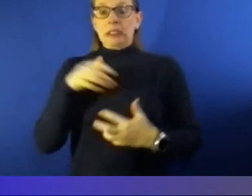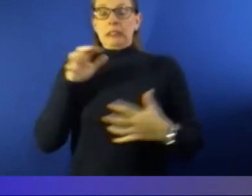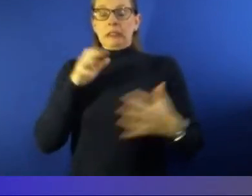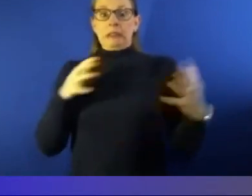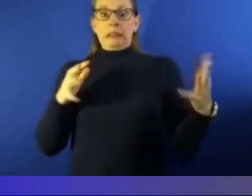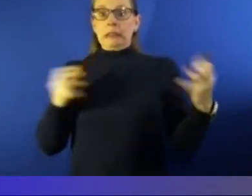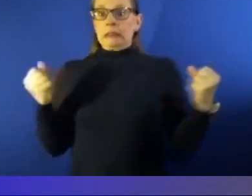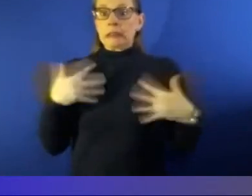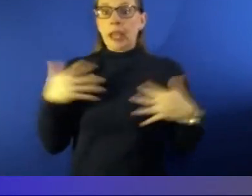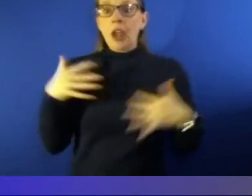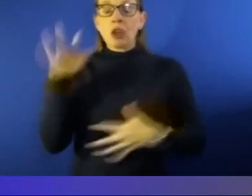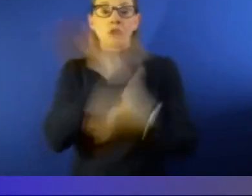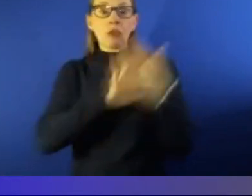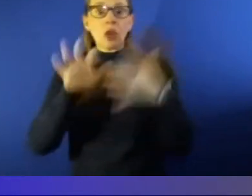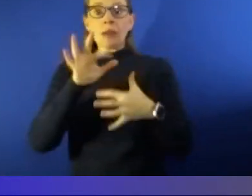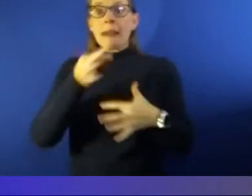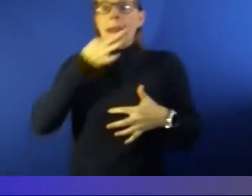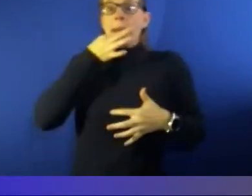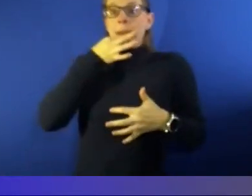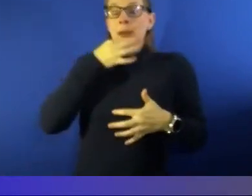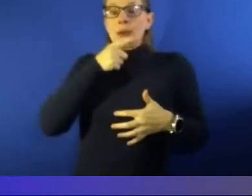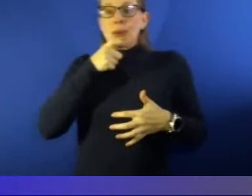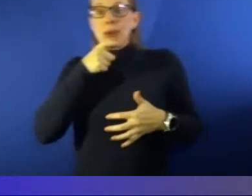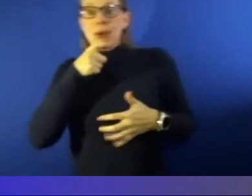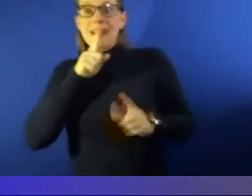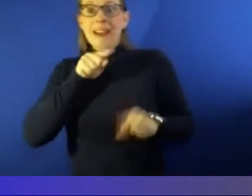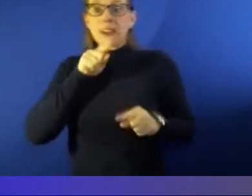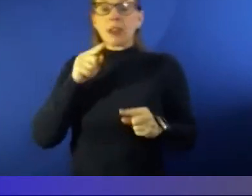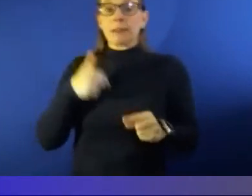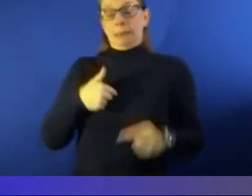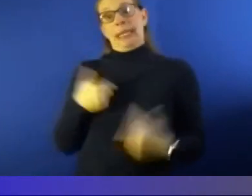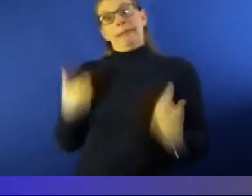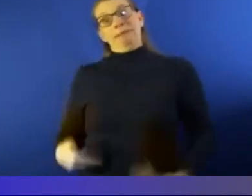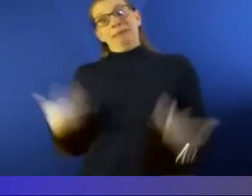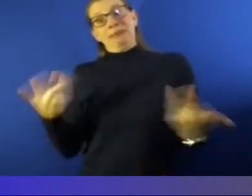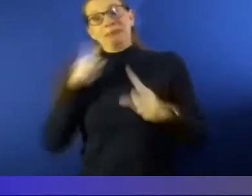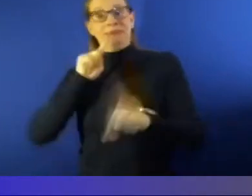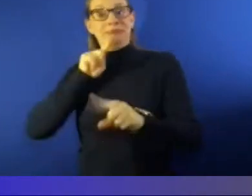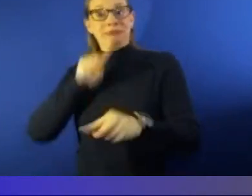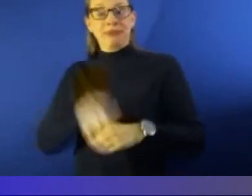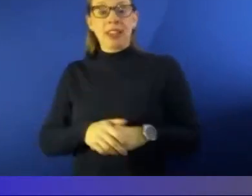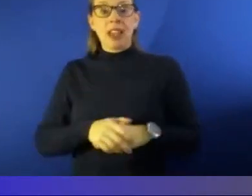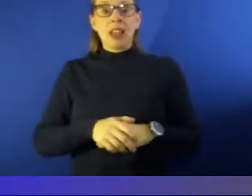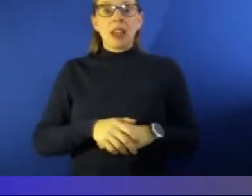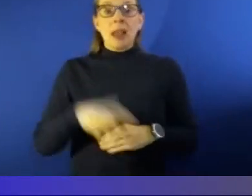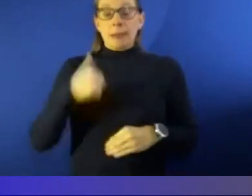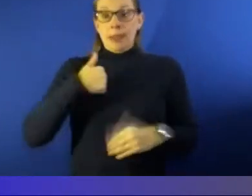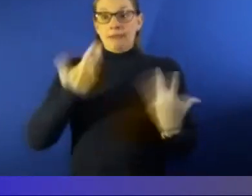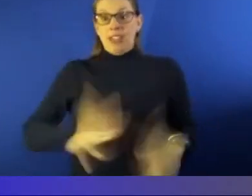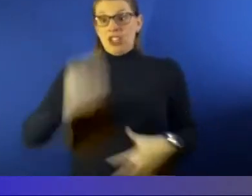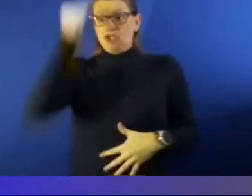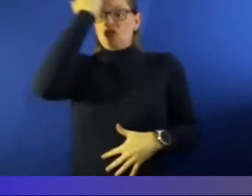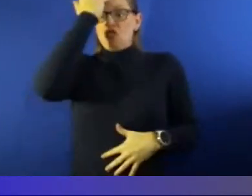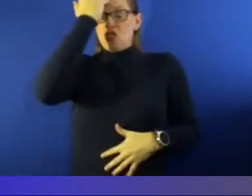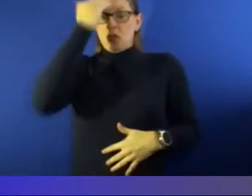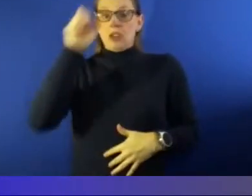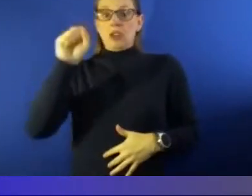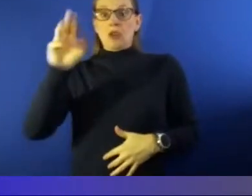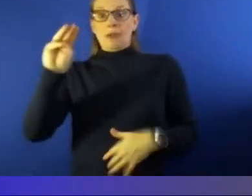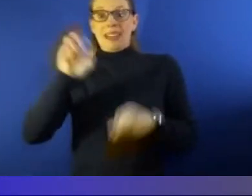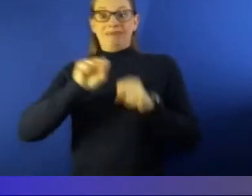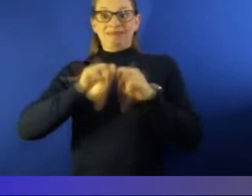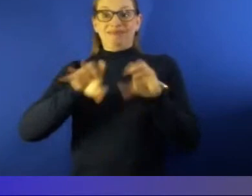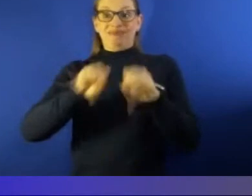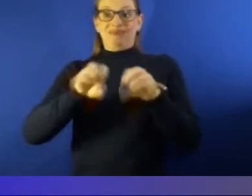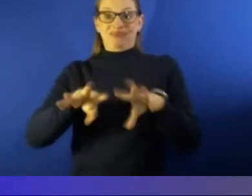could find. And at that moment, it was me. And so I started sharing what I knew on social media, and it gained a really fast following, not just among my